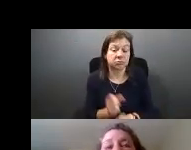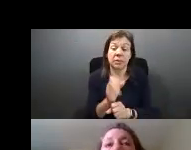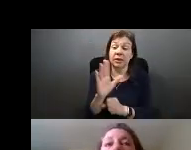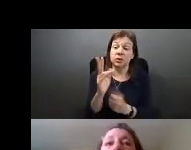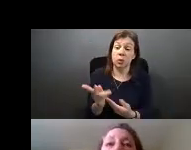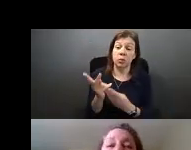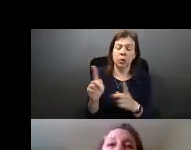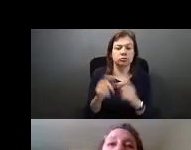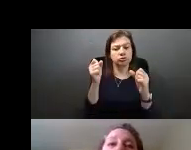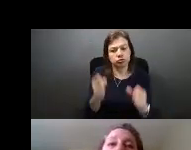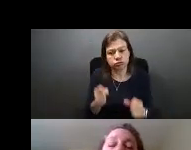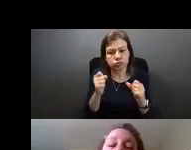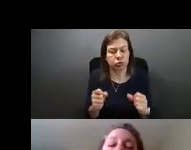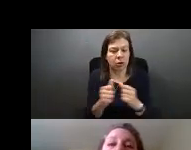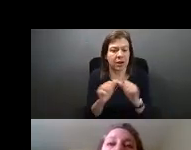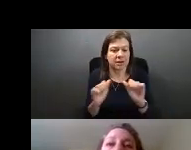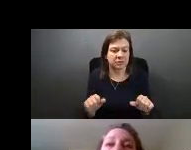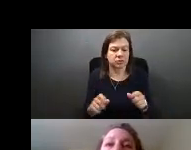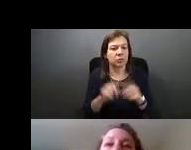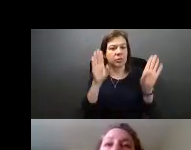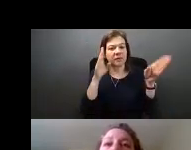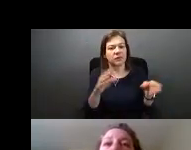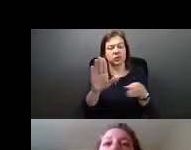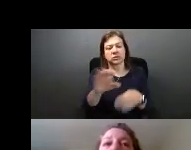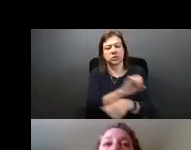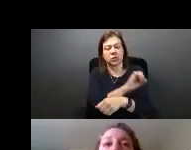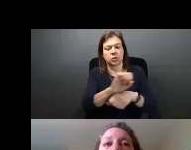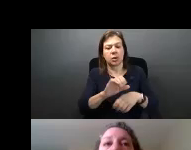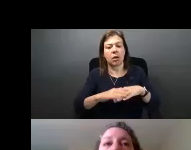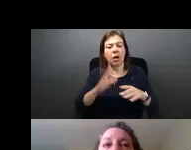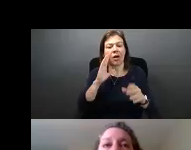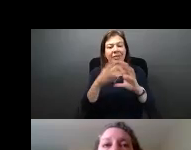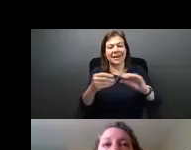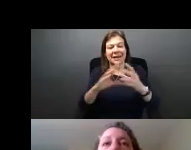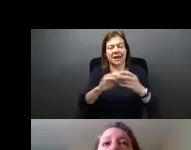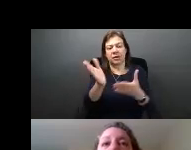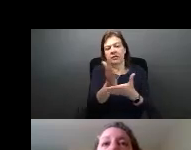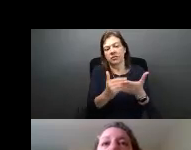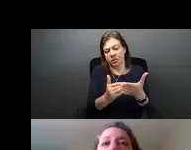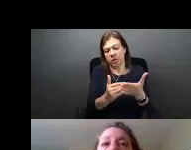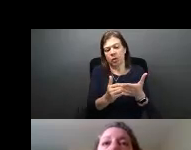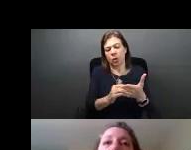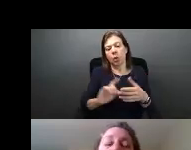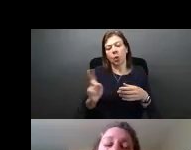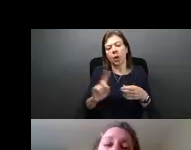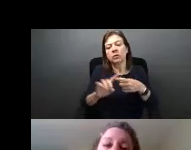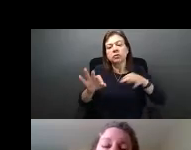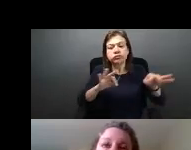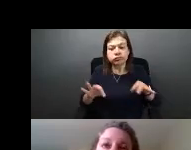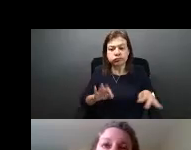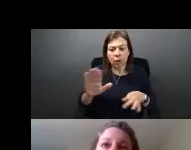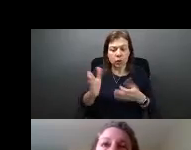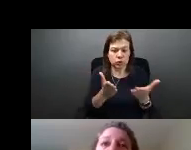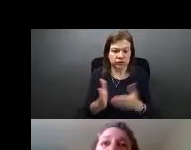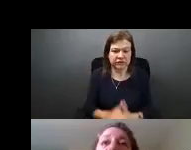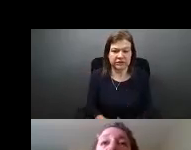as strong as possible by focusing your efforts on the narrative sections where you describe your